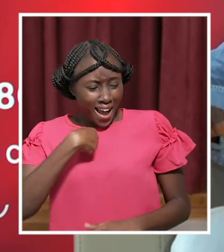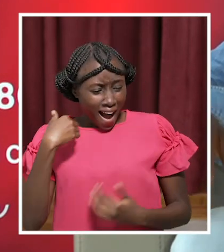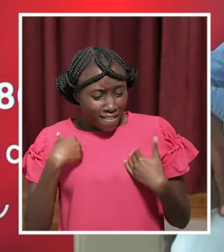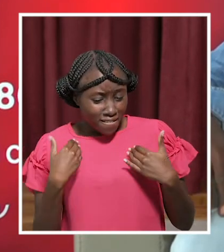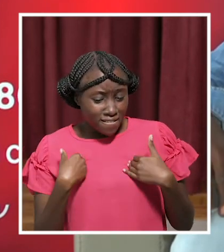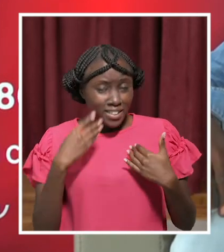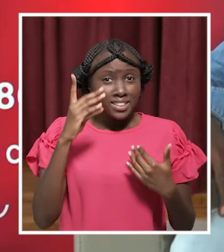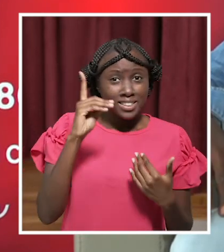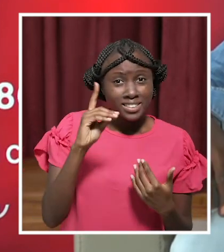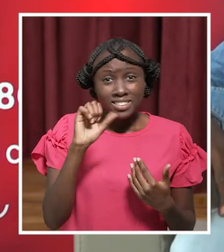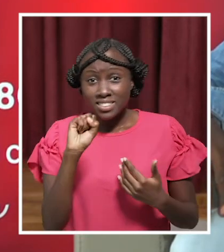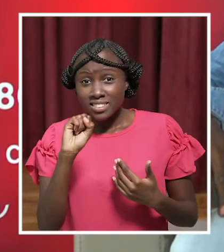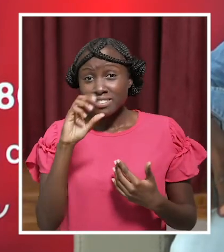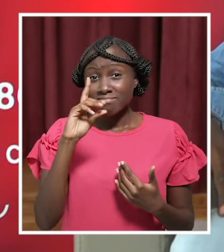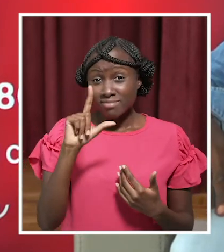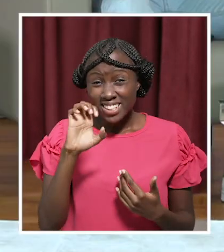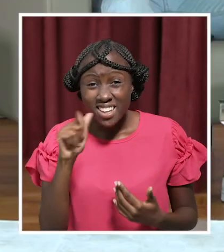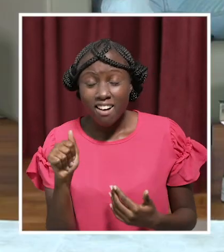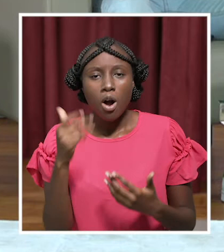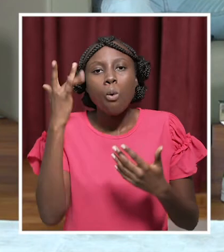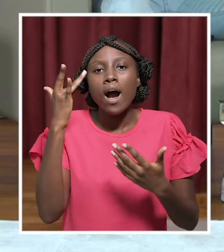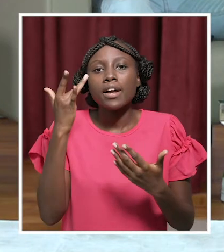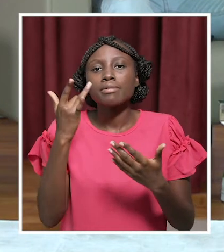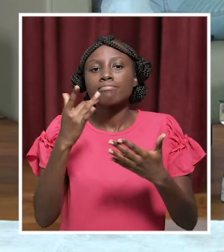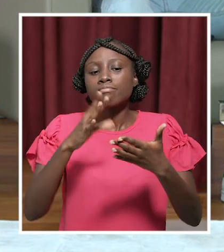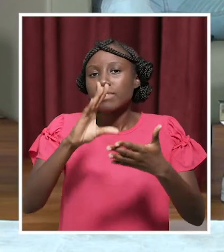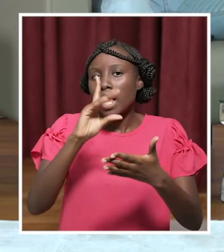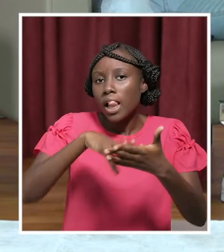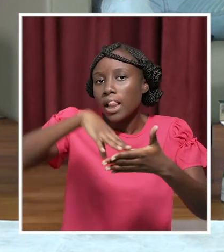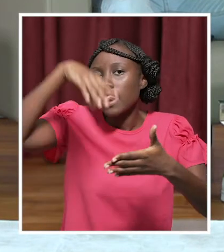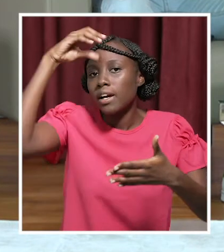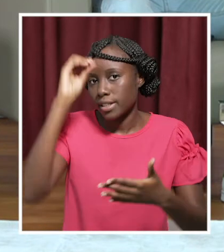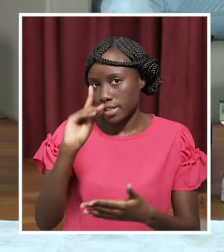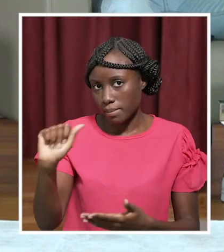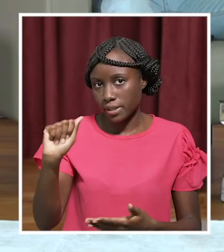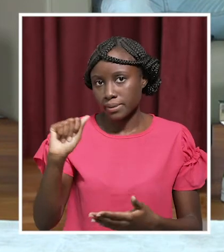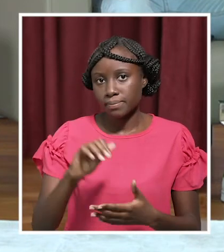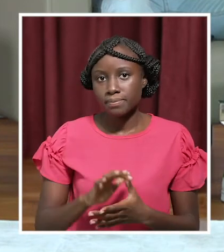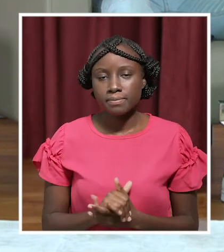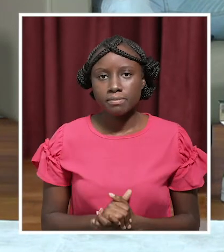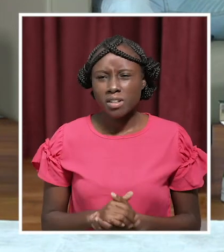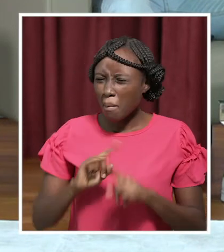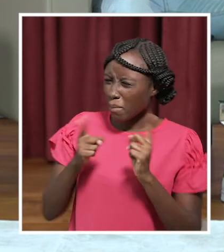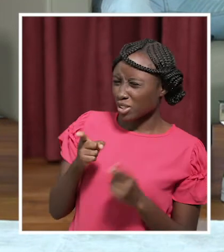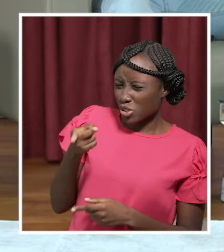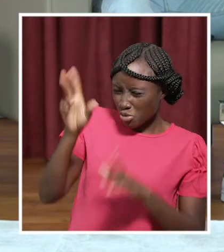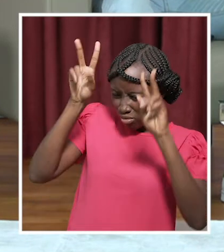learning disability. Yeah? Great. So, forgive the expression, you look like a normal